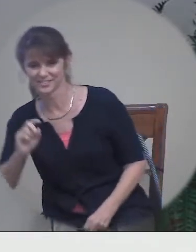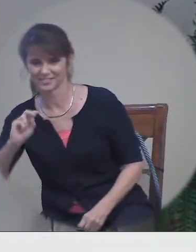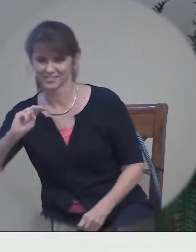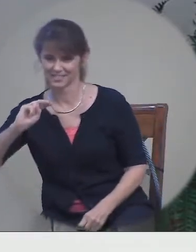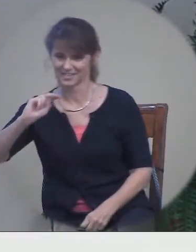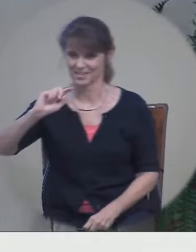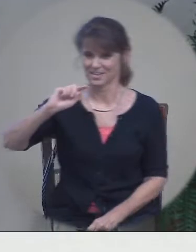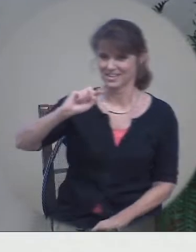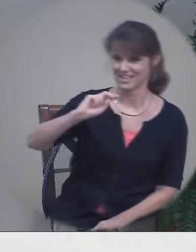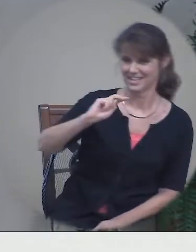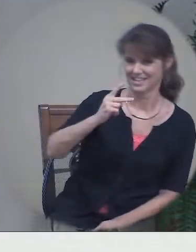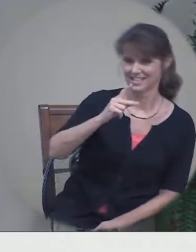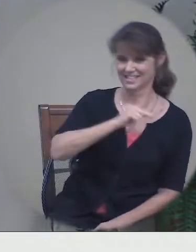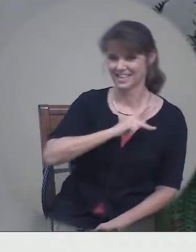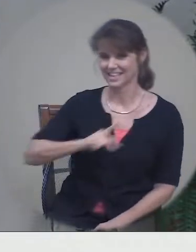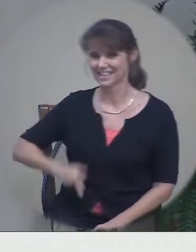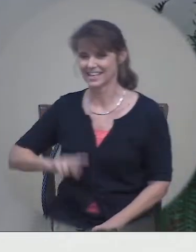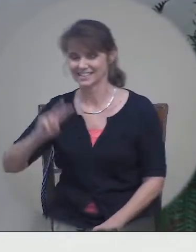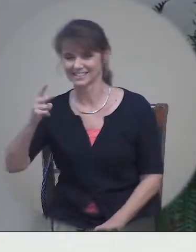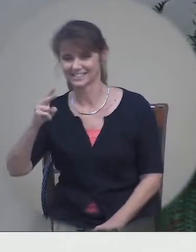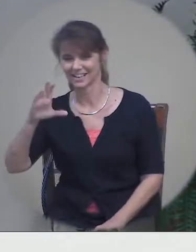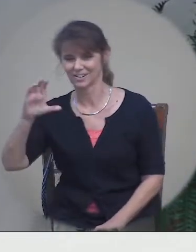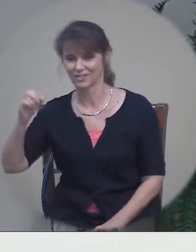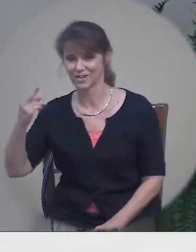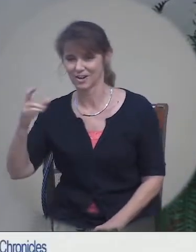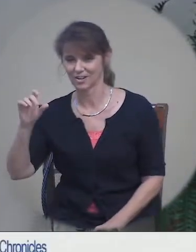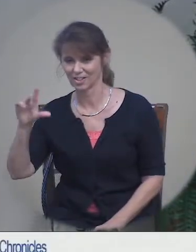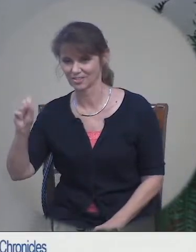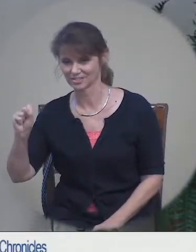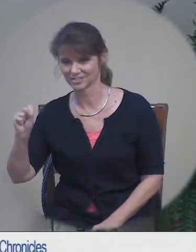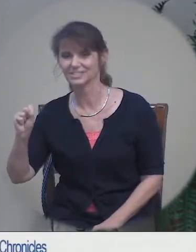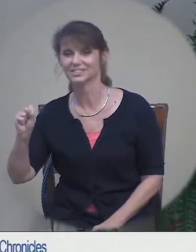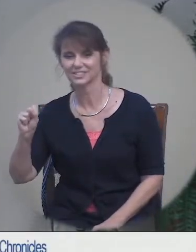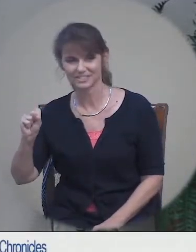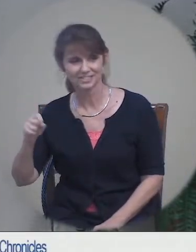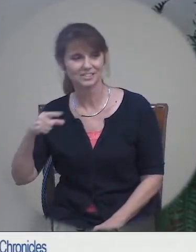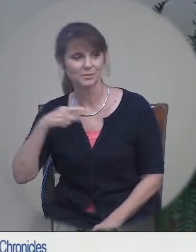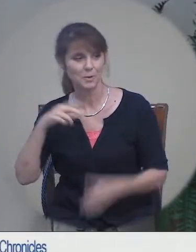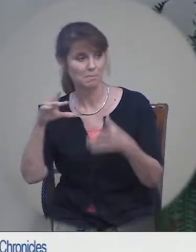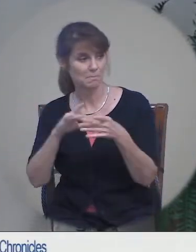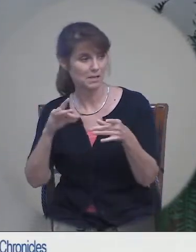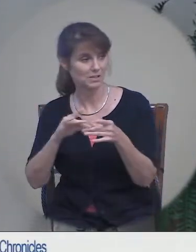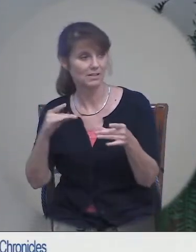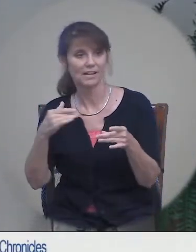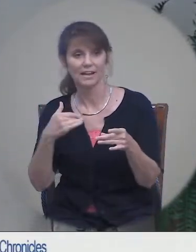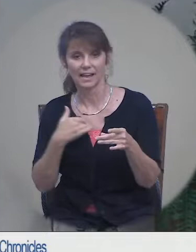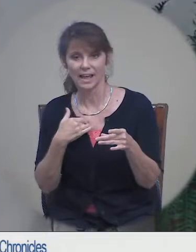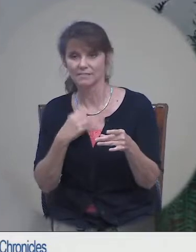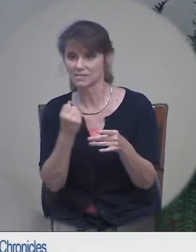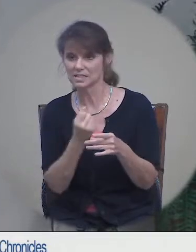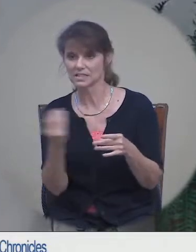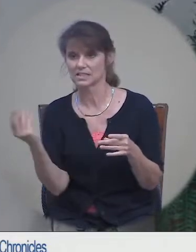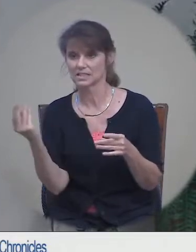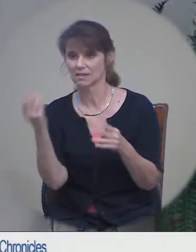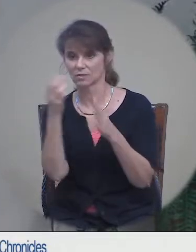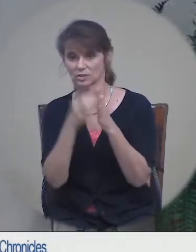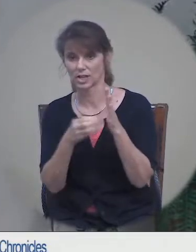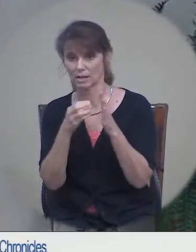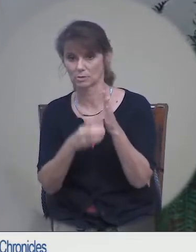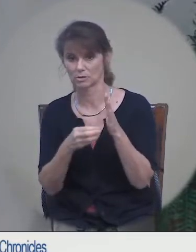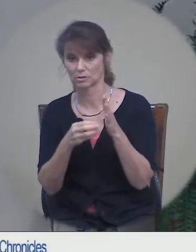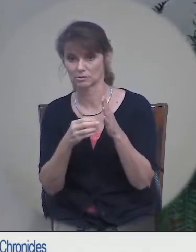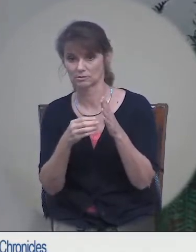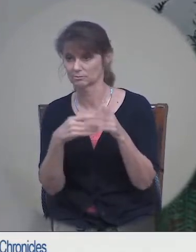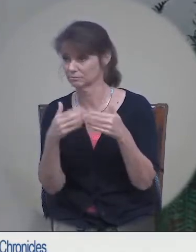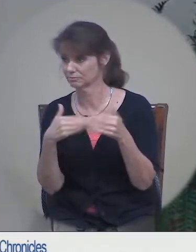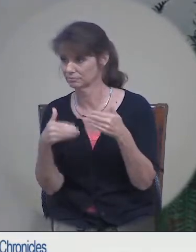Chronicles. And as you know, and several have mentioned, we have a number of different chapters to cover, both in 2 Kings and